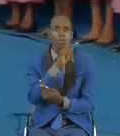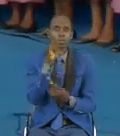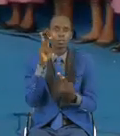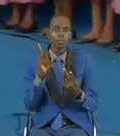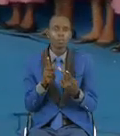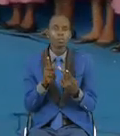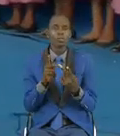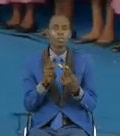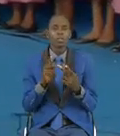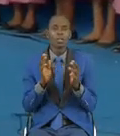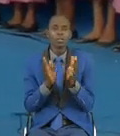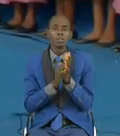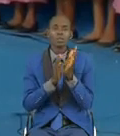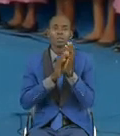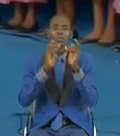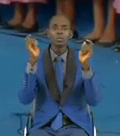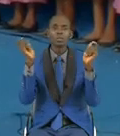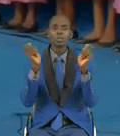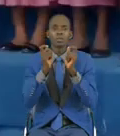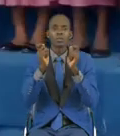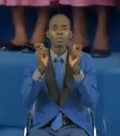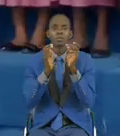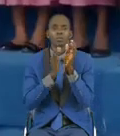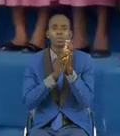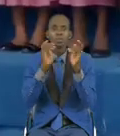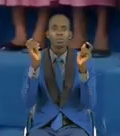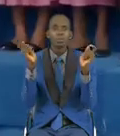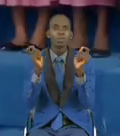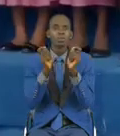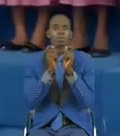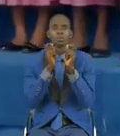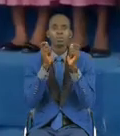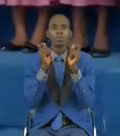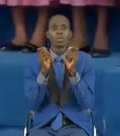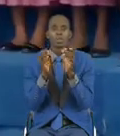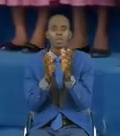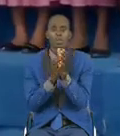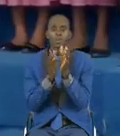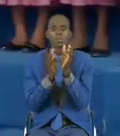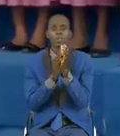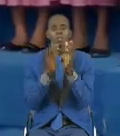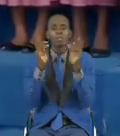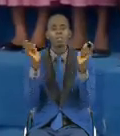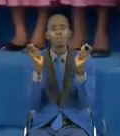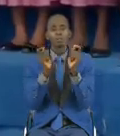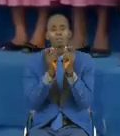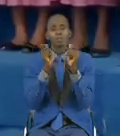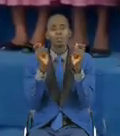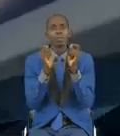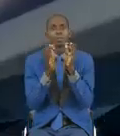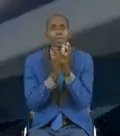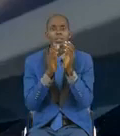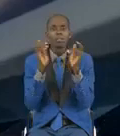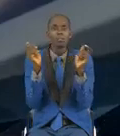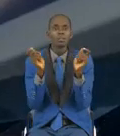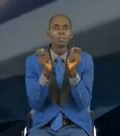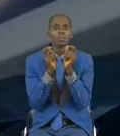perfect. Hallelujah! Hallelujah! Glory to God! Hallelujah!